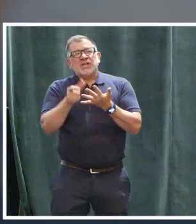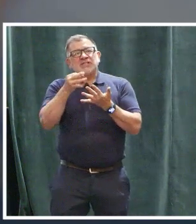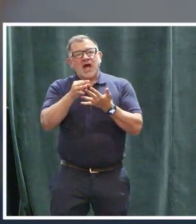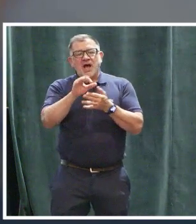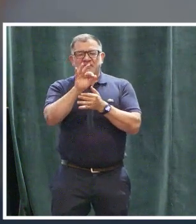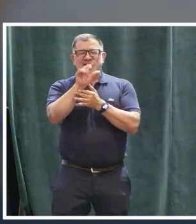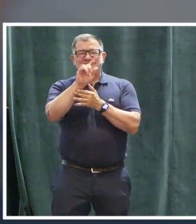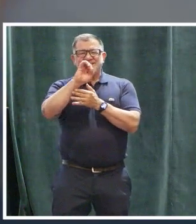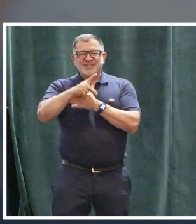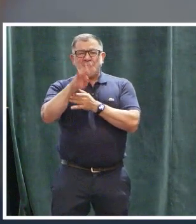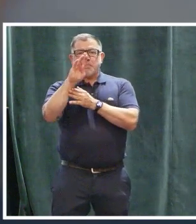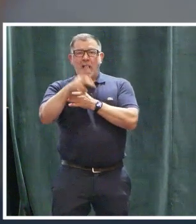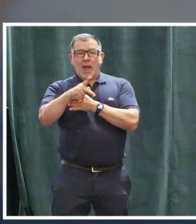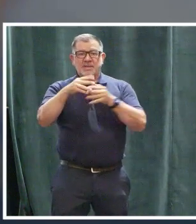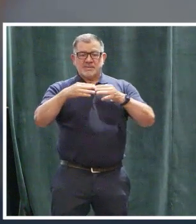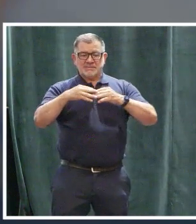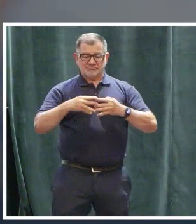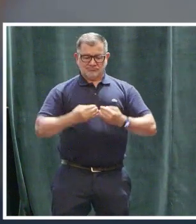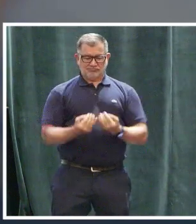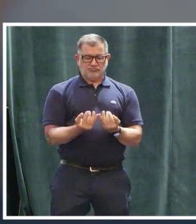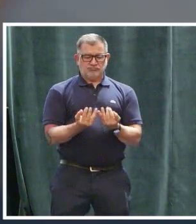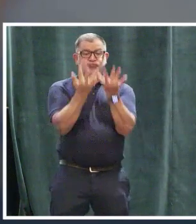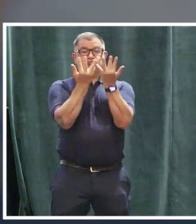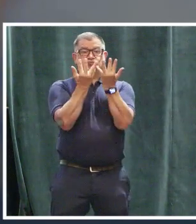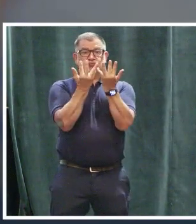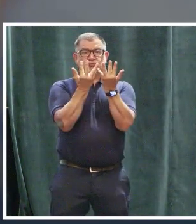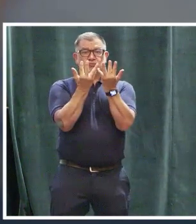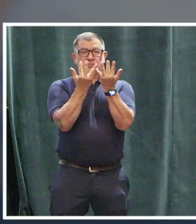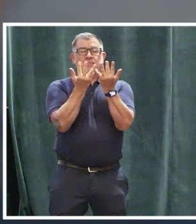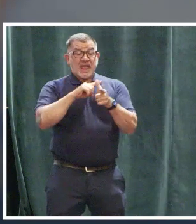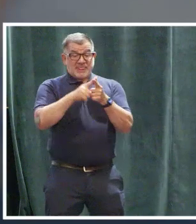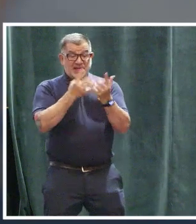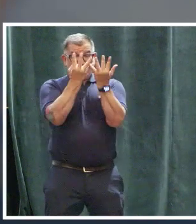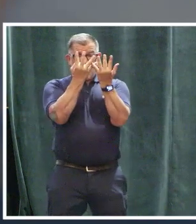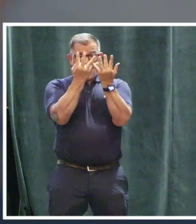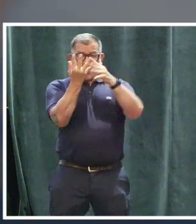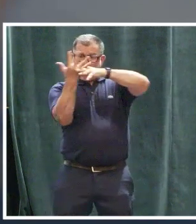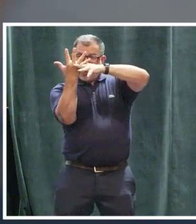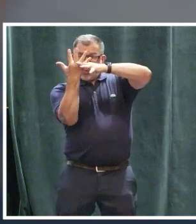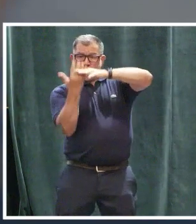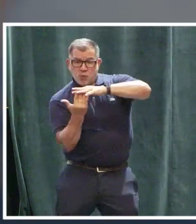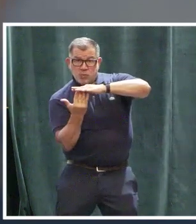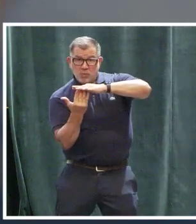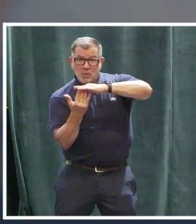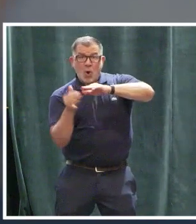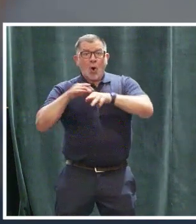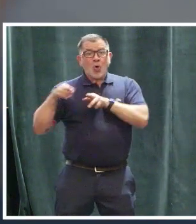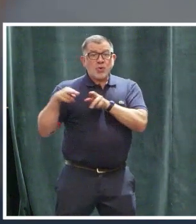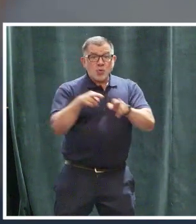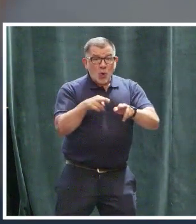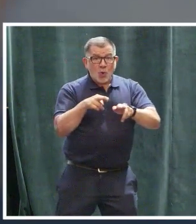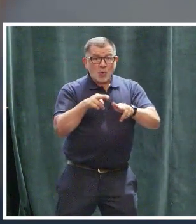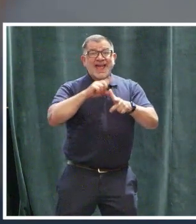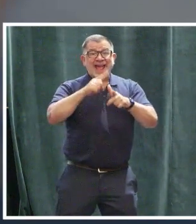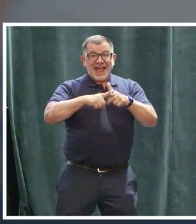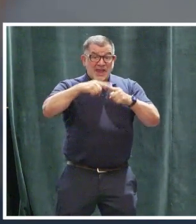their undeployed condition would be flush with the road beds so that they would not be visible